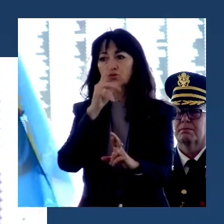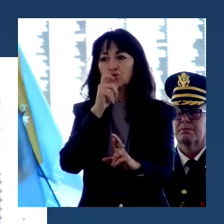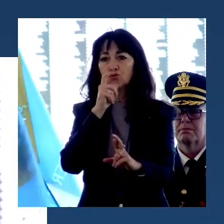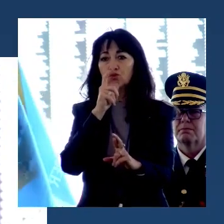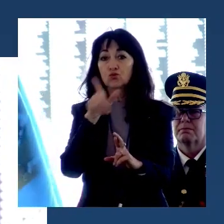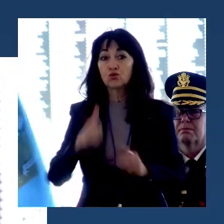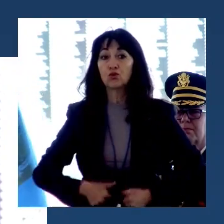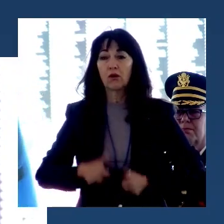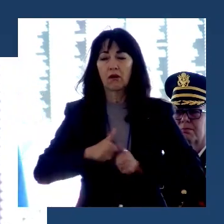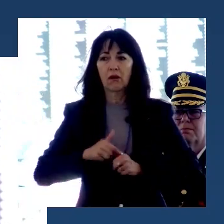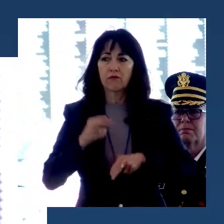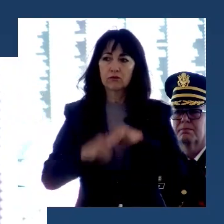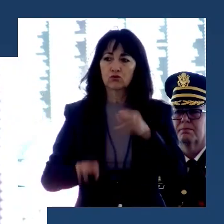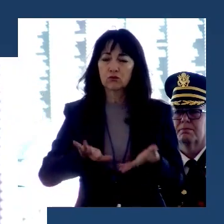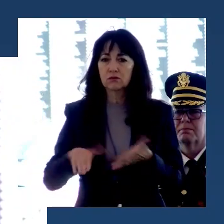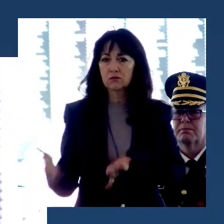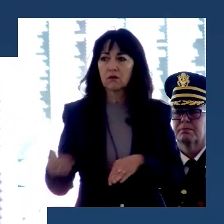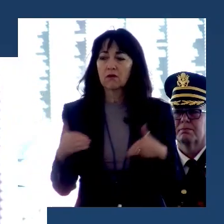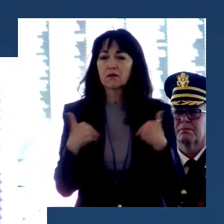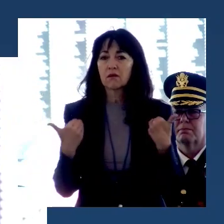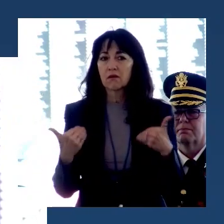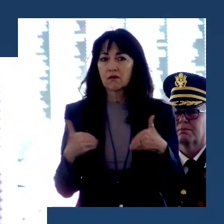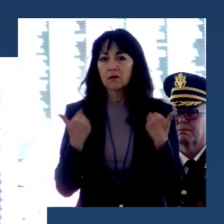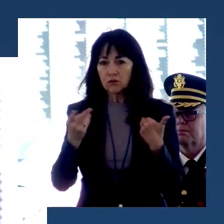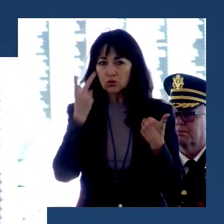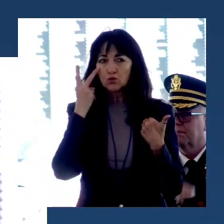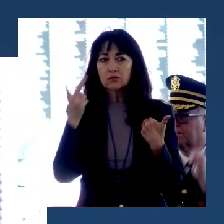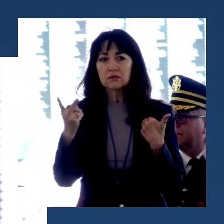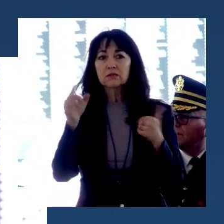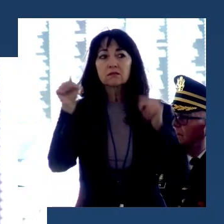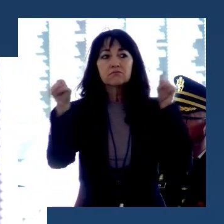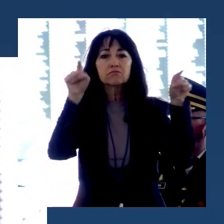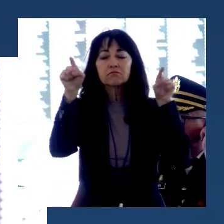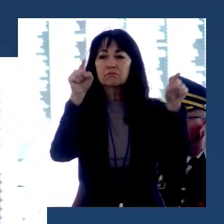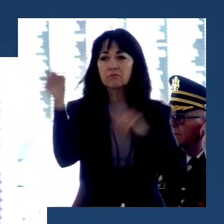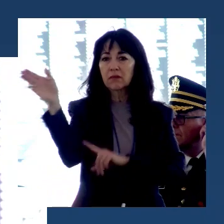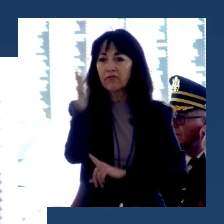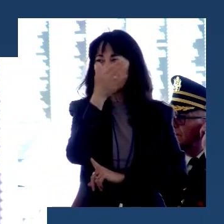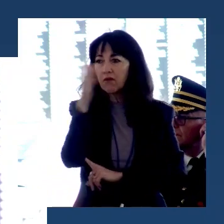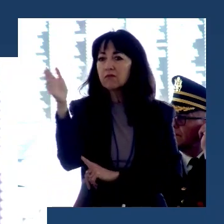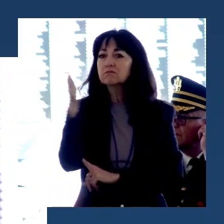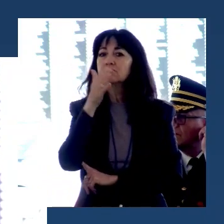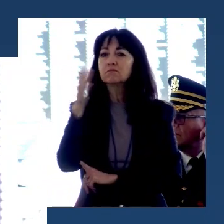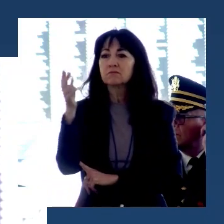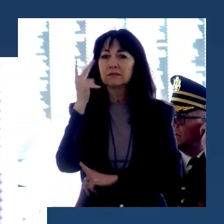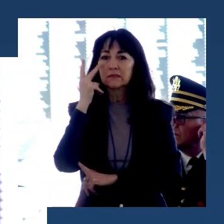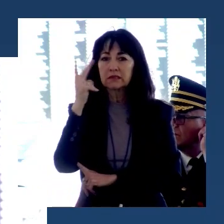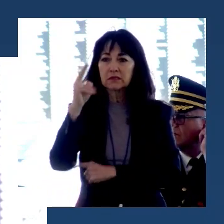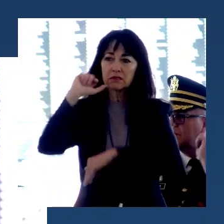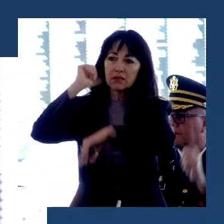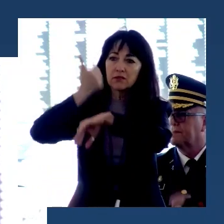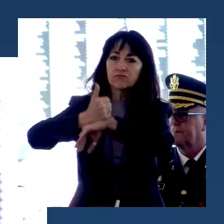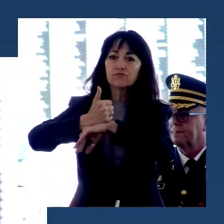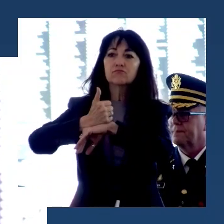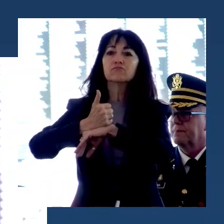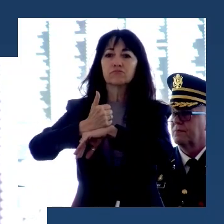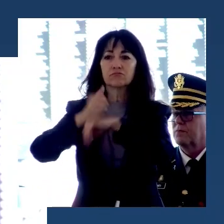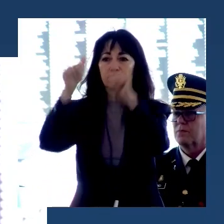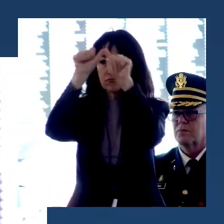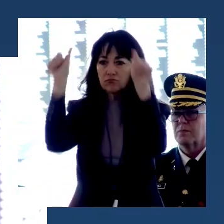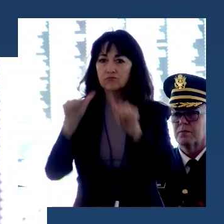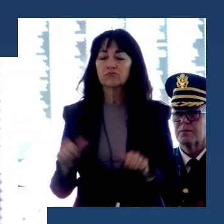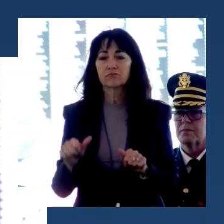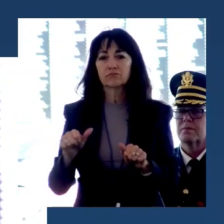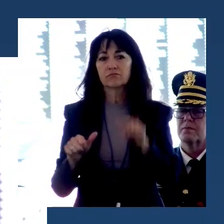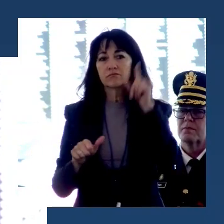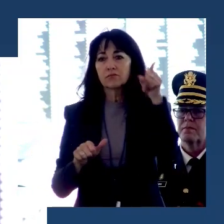could see it in the flags flying on front porches across our state and in monuments like the one in Wilmington,